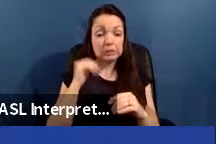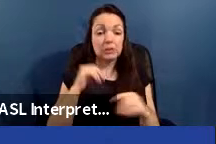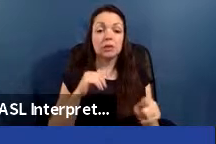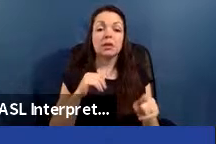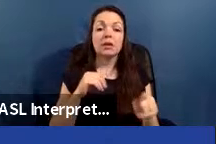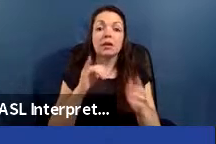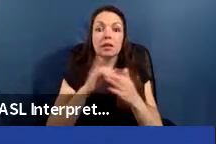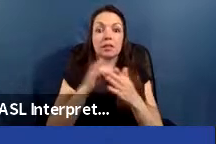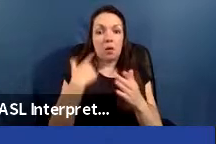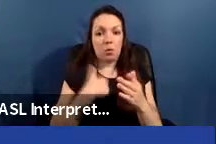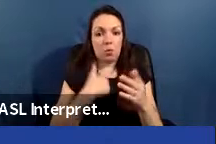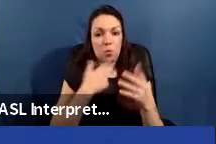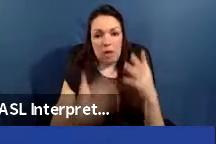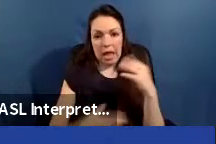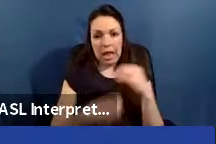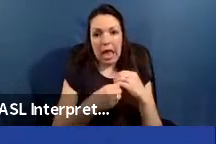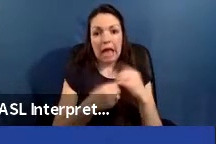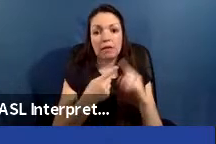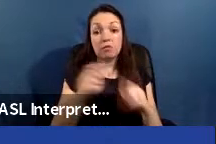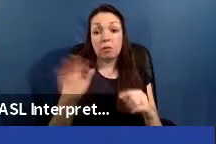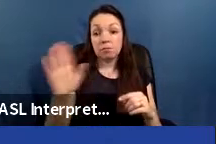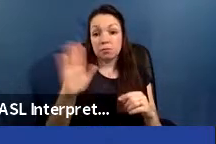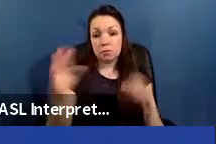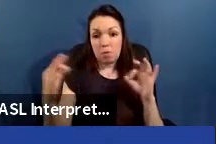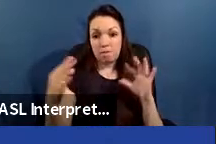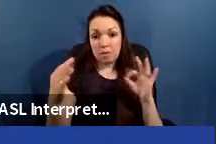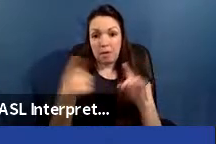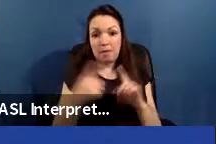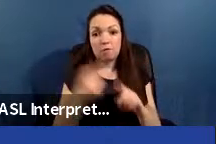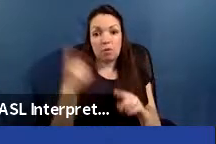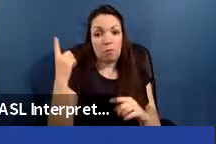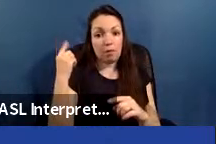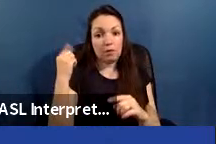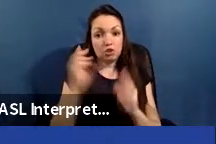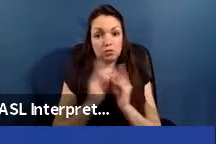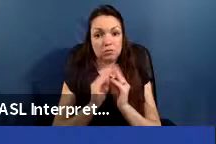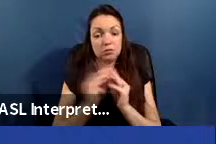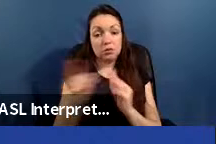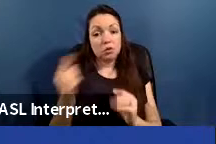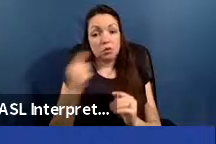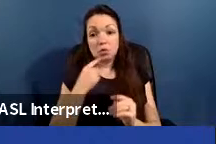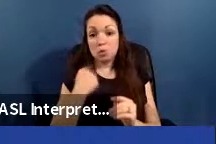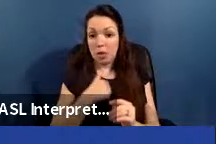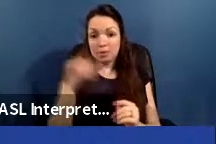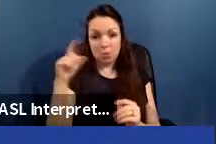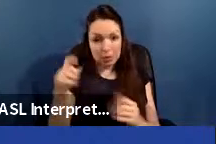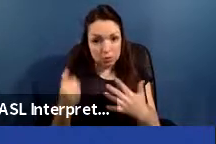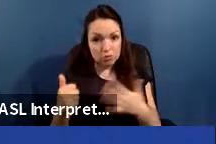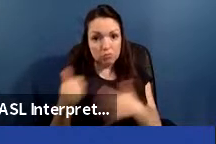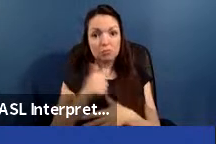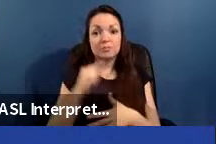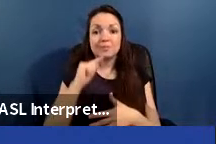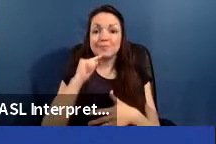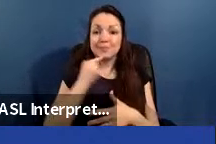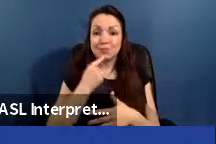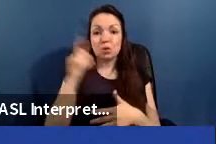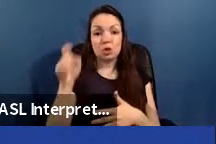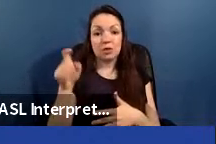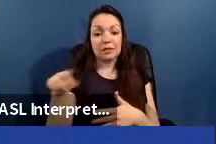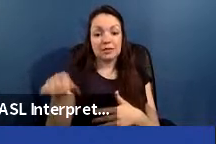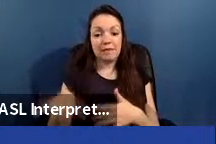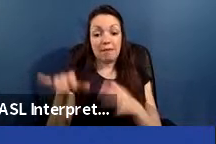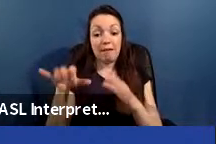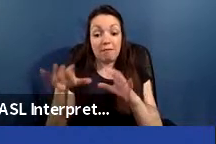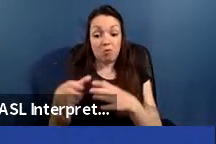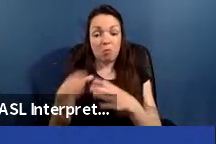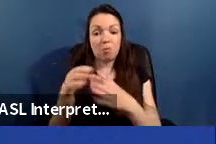on your feedback from last year, where you told us that we need to prioritize the critical needs of this student group